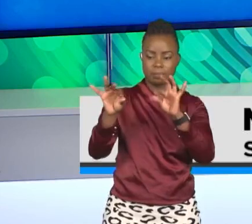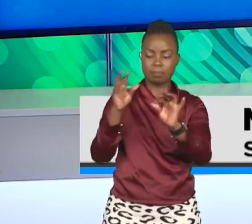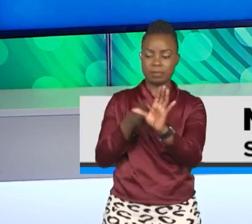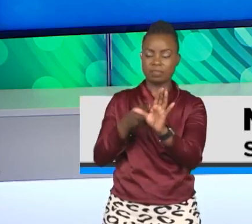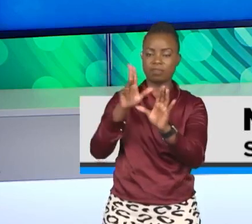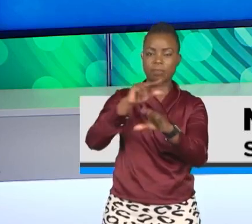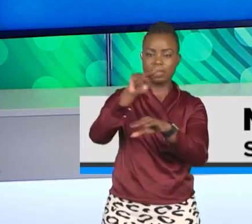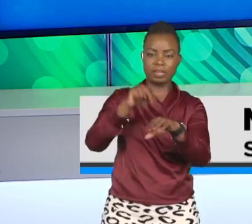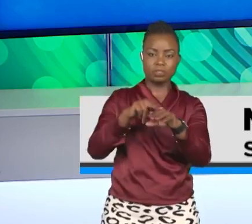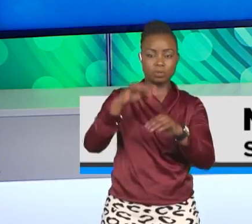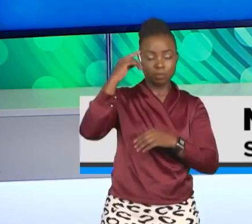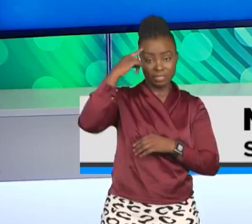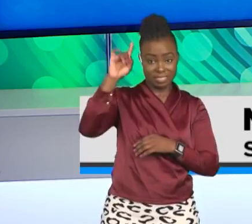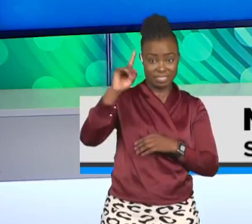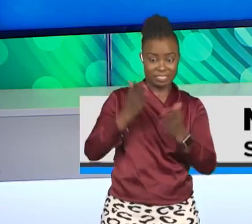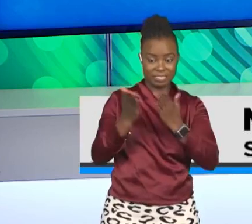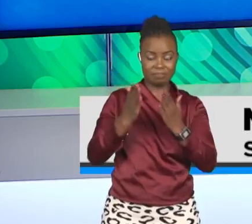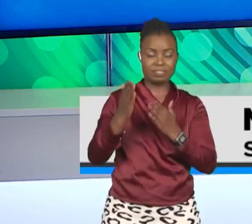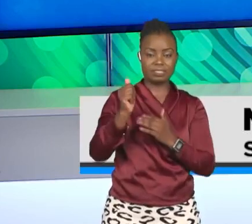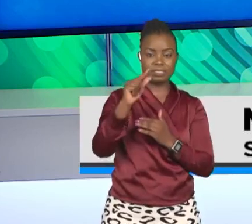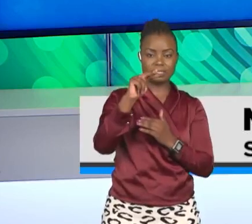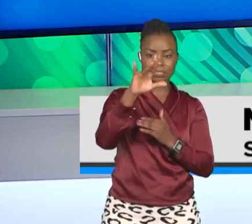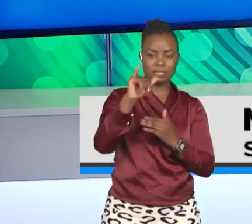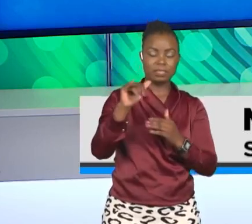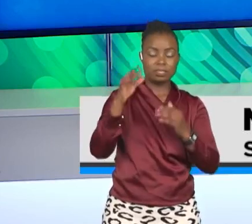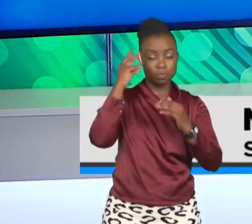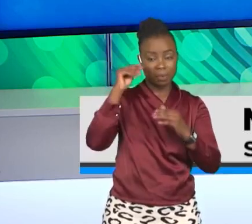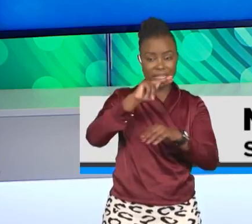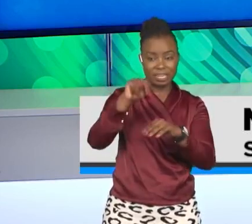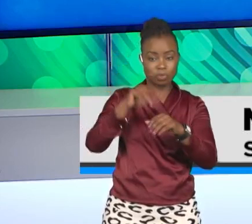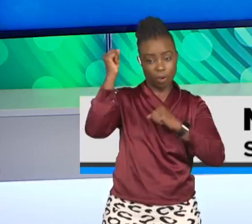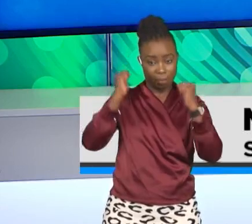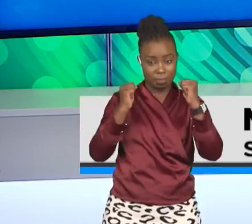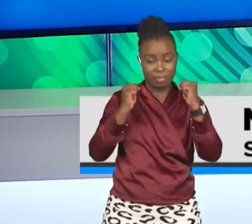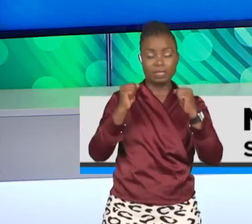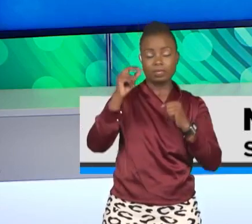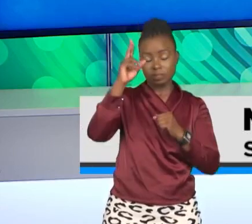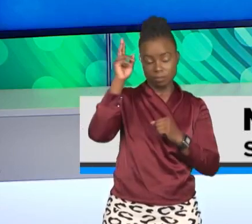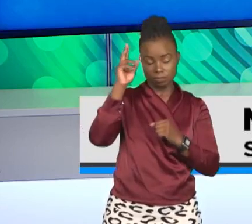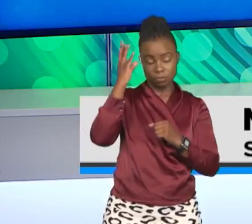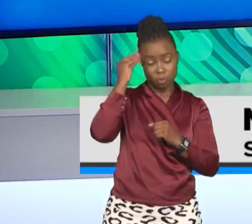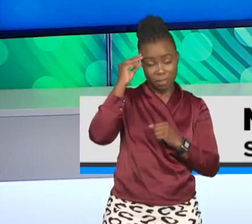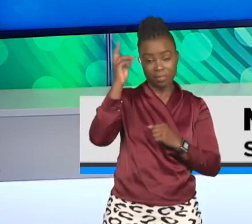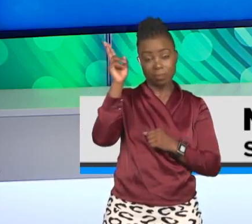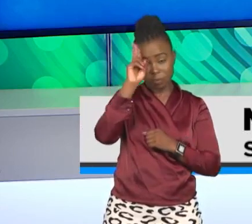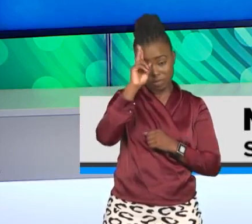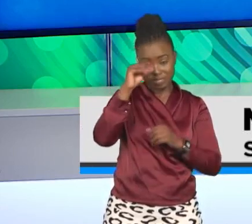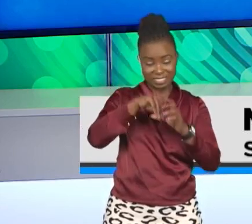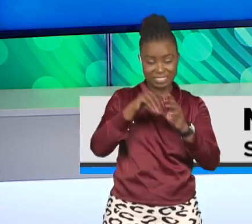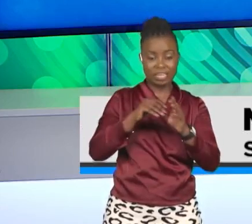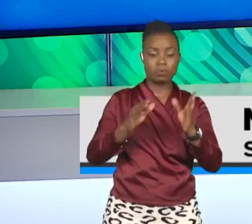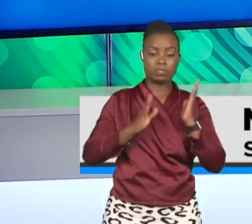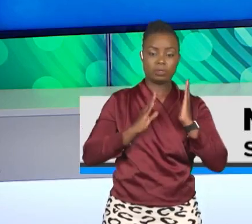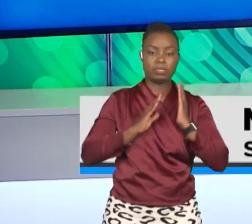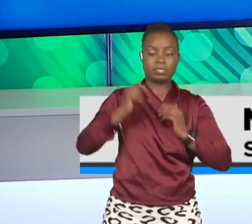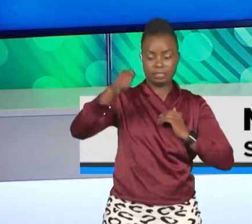Service Agency, the Somali National Army, the Somali Police Force, Ministries of Defense, Internal Security, Justice and